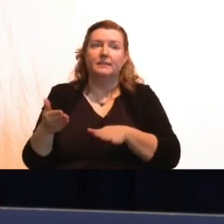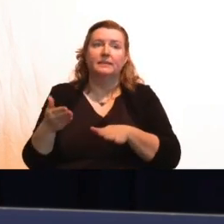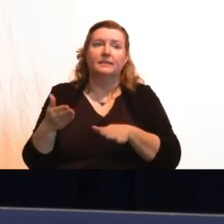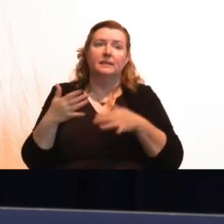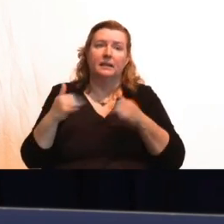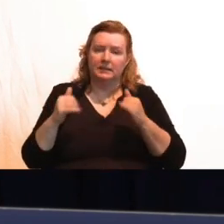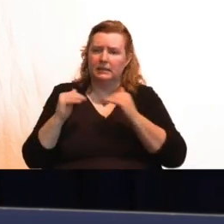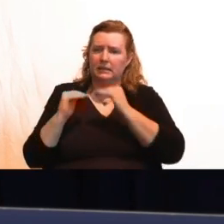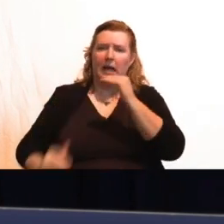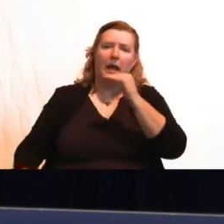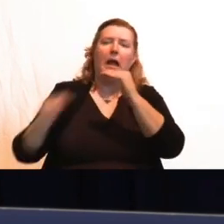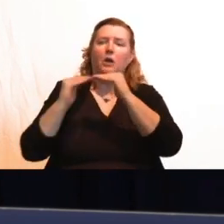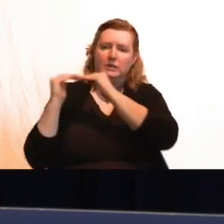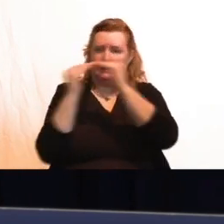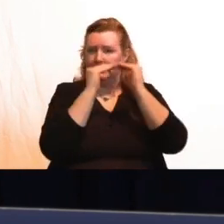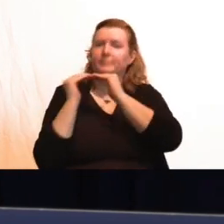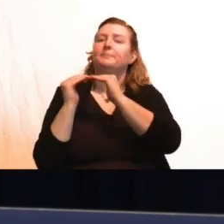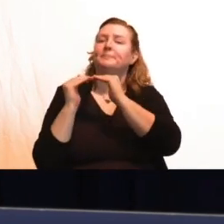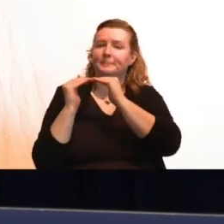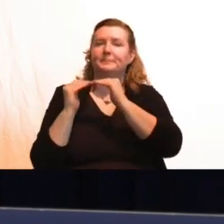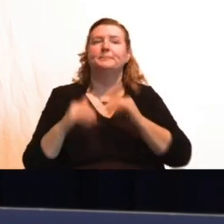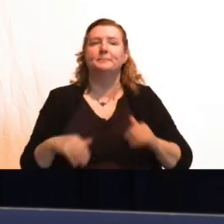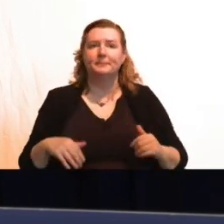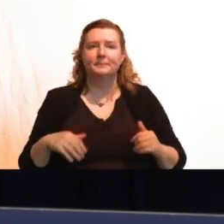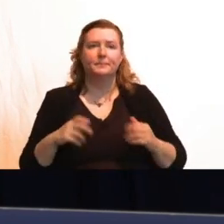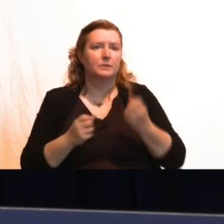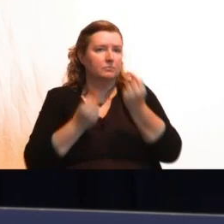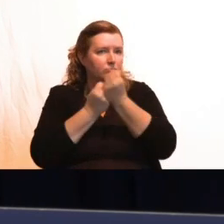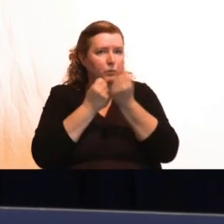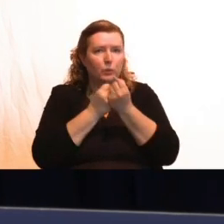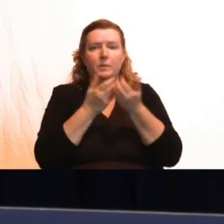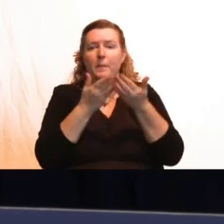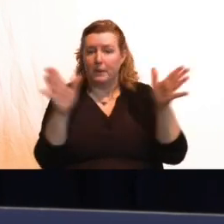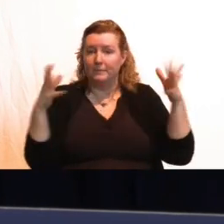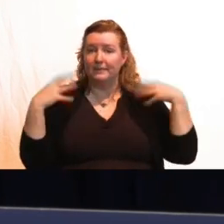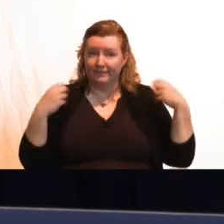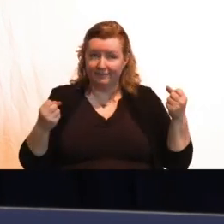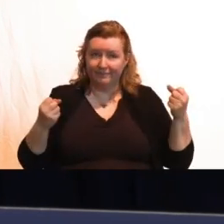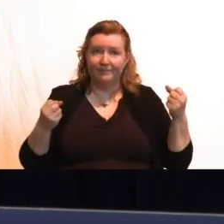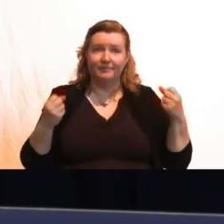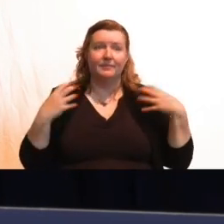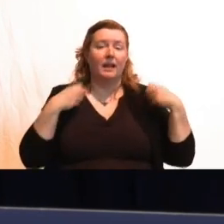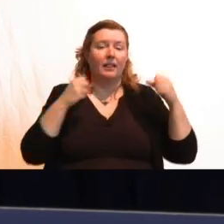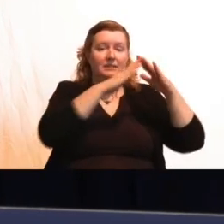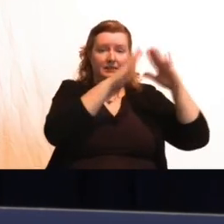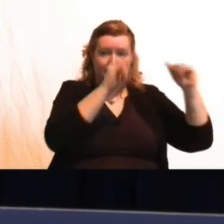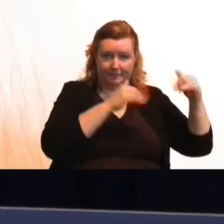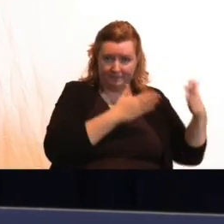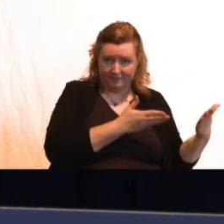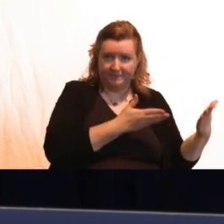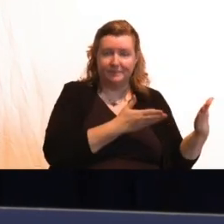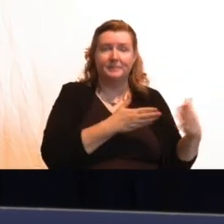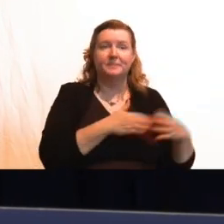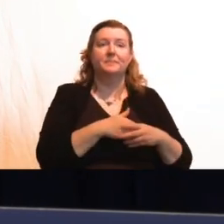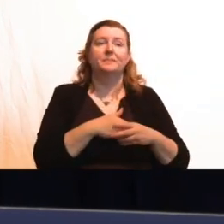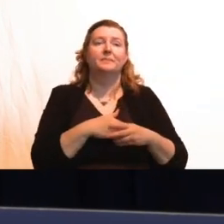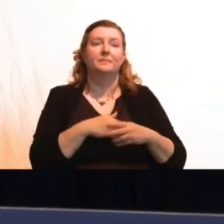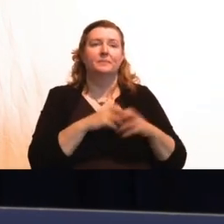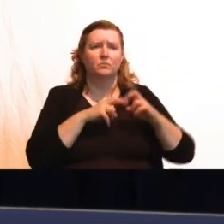overall impact of the pandemic on individuals suffering from long COVID,